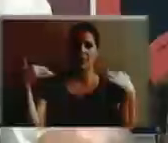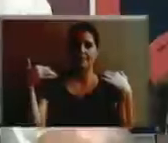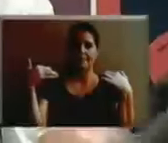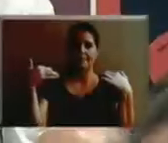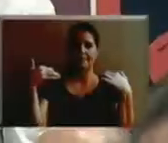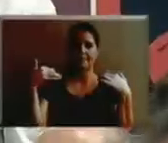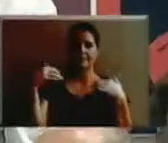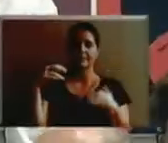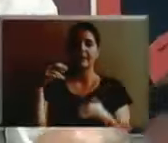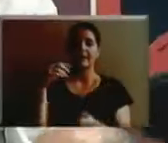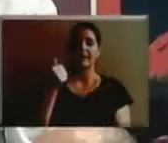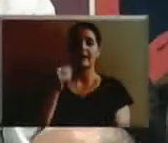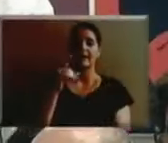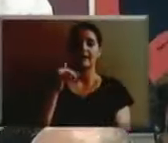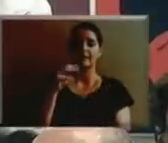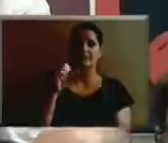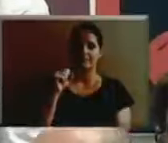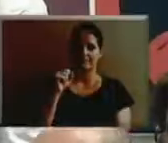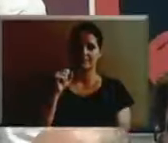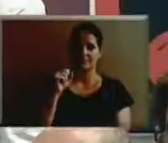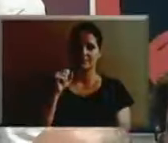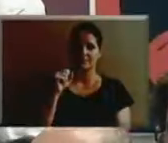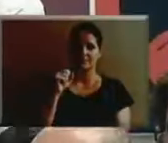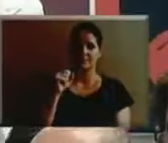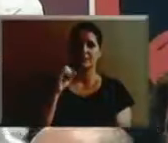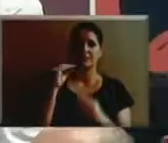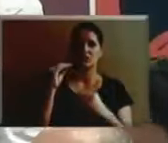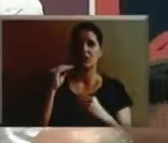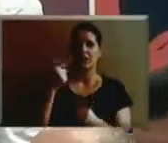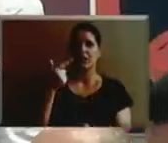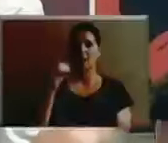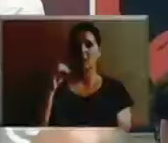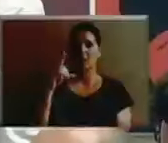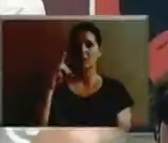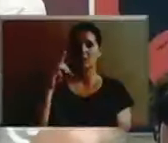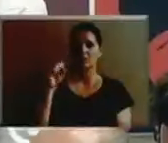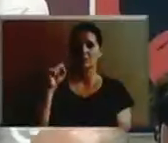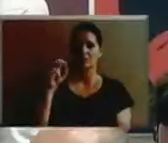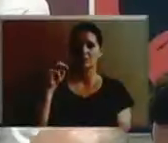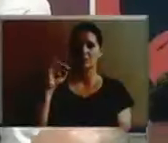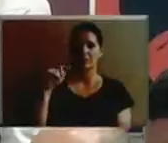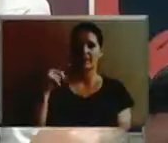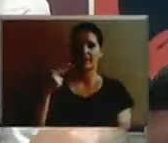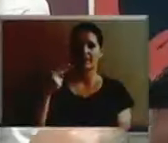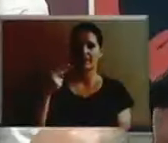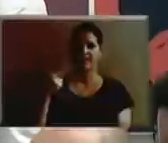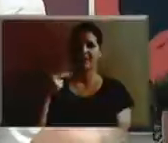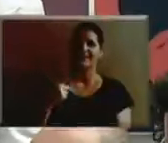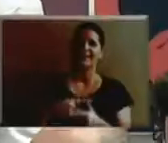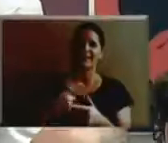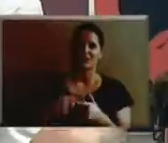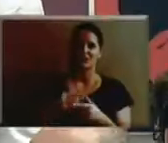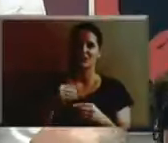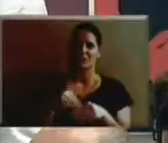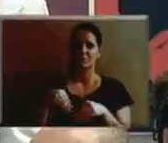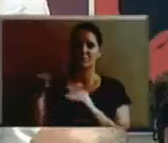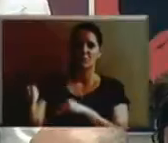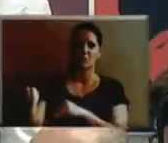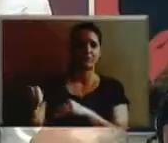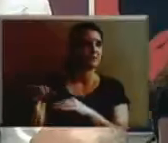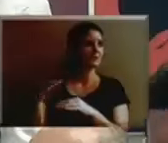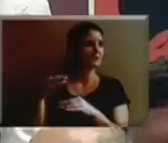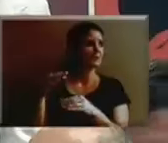educator who began her career as a math teacher at Goldsmith. Over the years, she moved as her husband followed other opportunities in coaching. She also